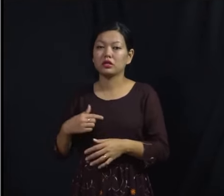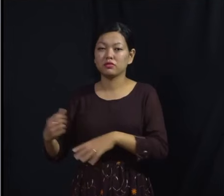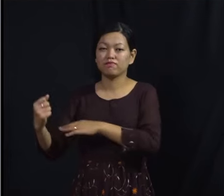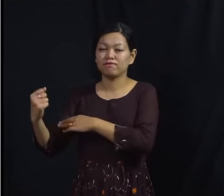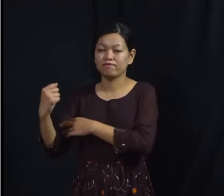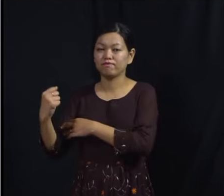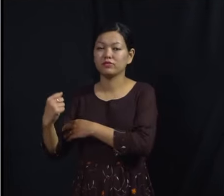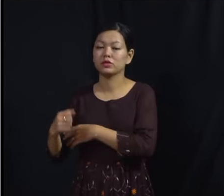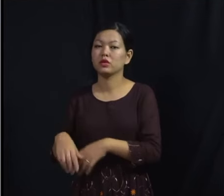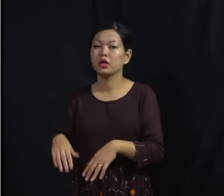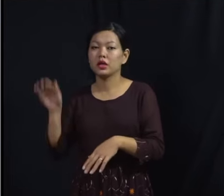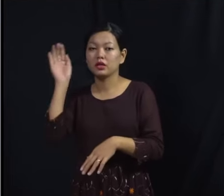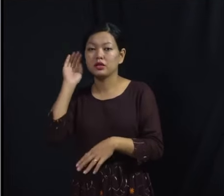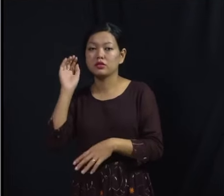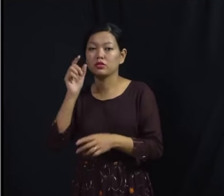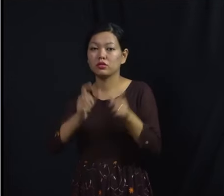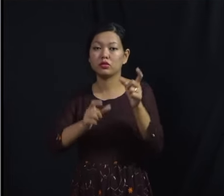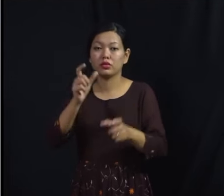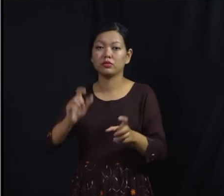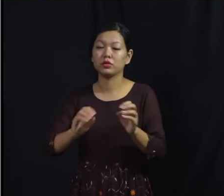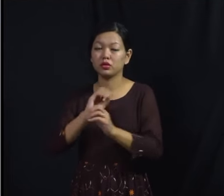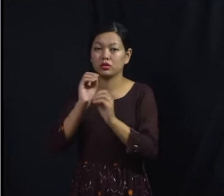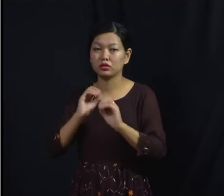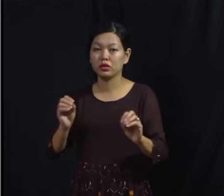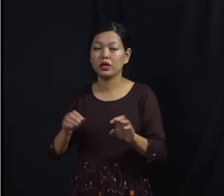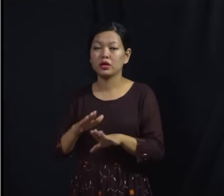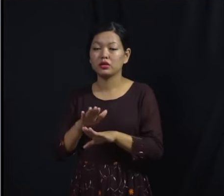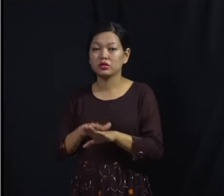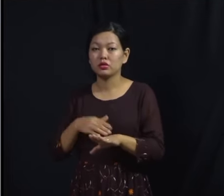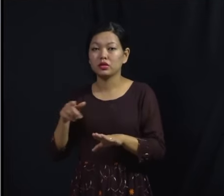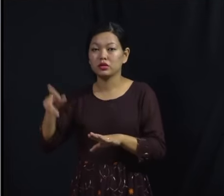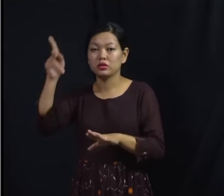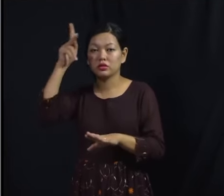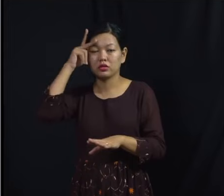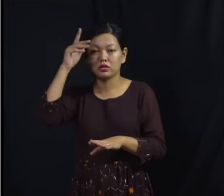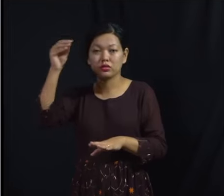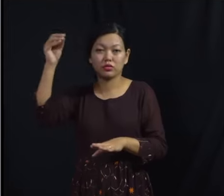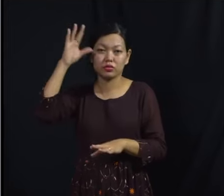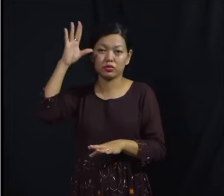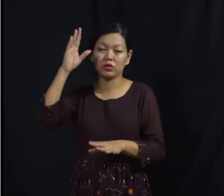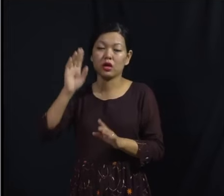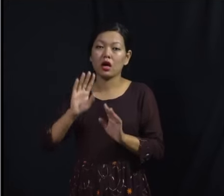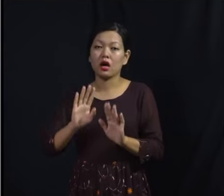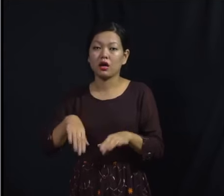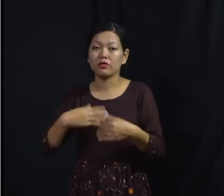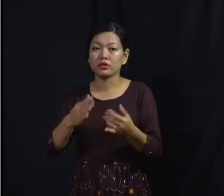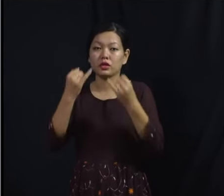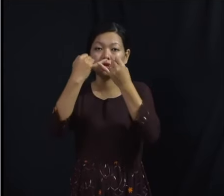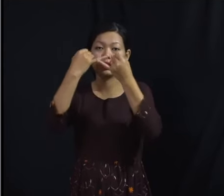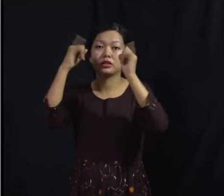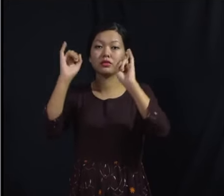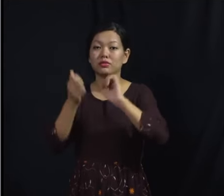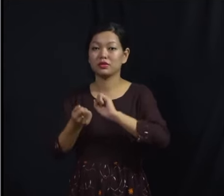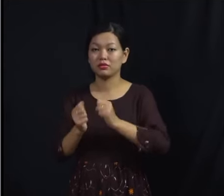become an educated girl and become independent. And in fact, like I said, she has broke away from that kind